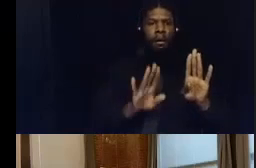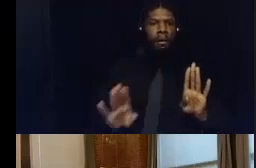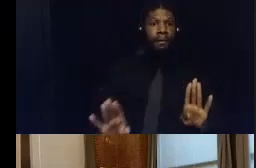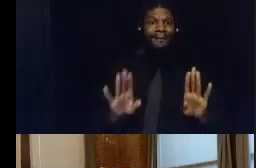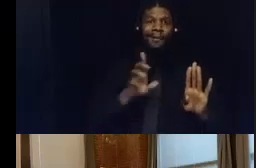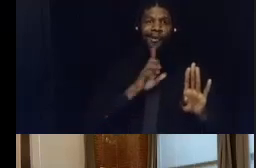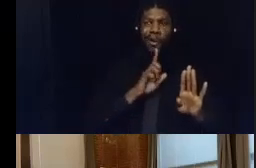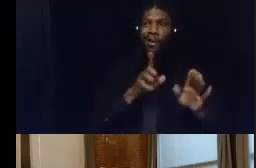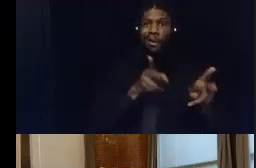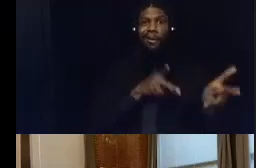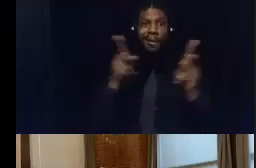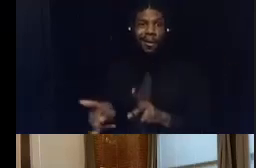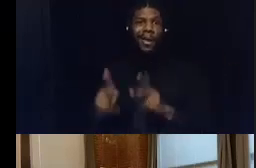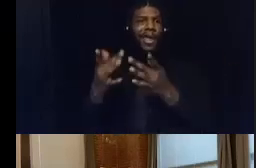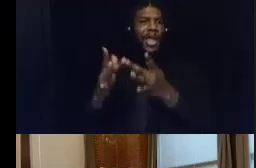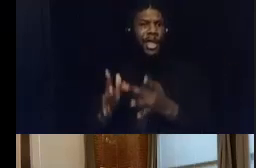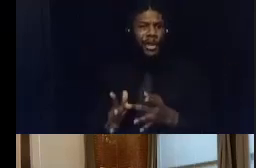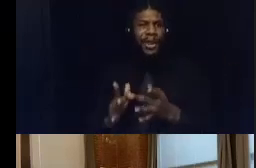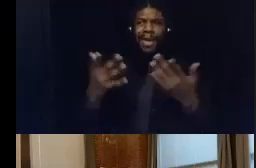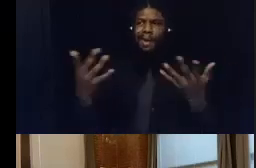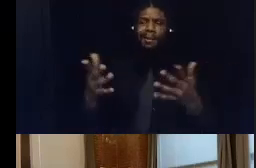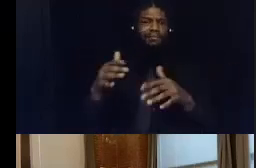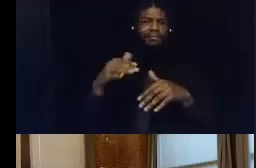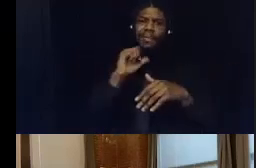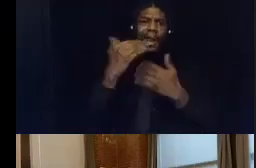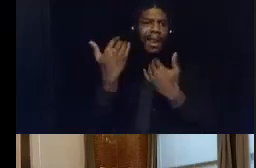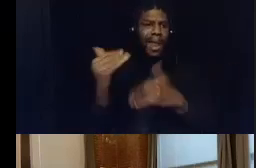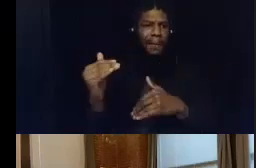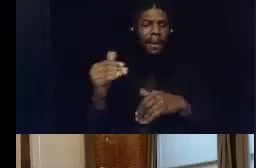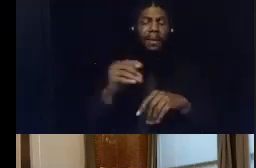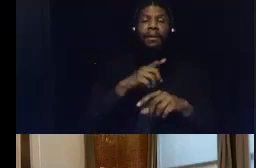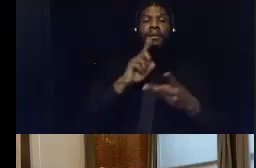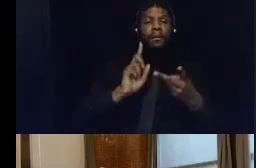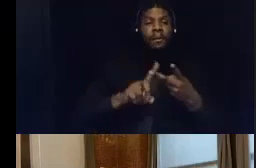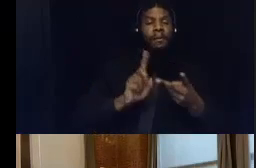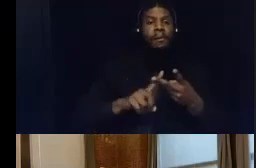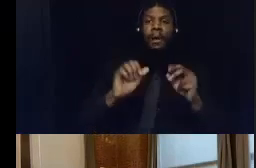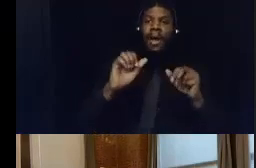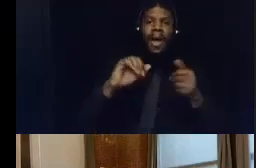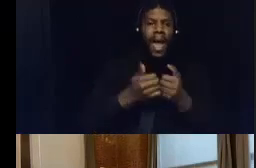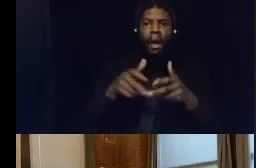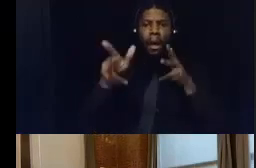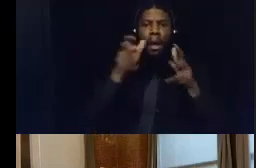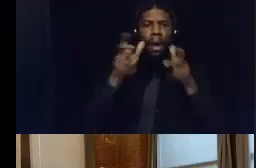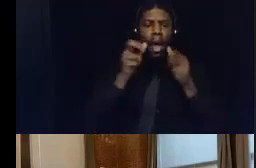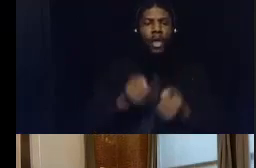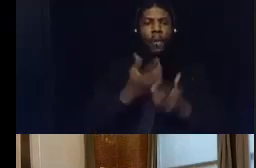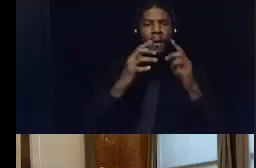internet and the capabilities by which one can engage so much diverse material